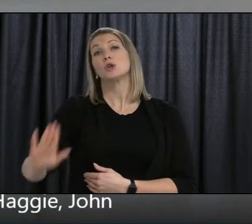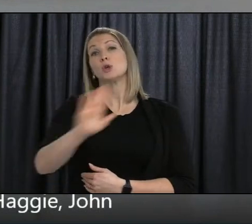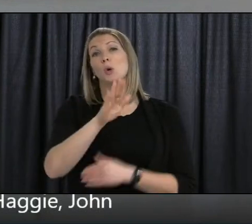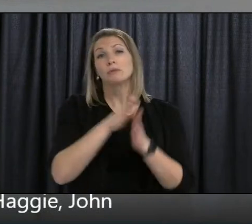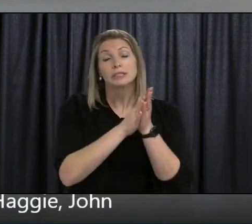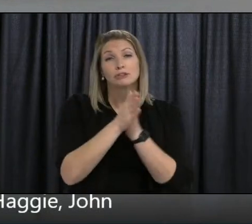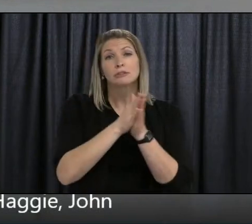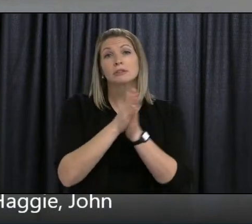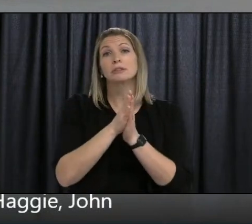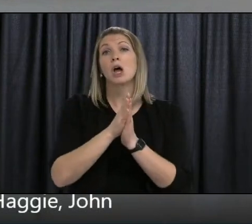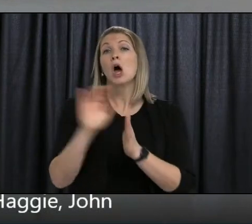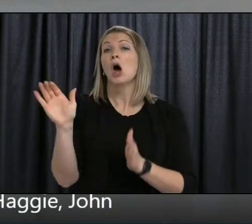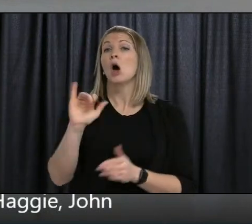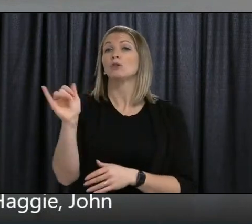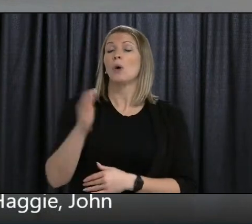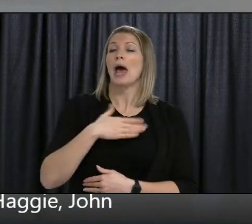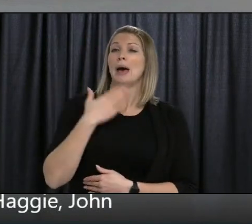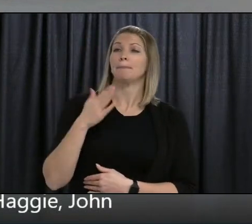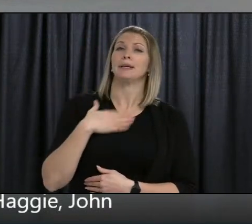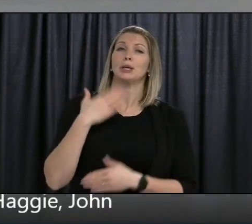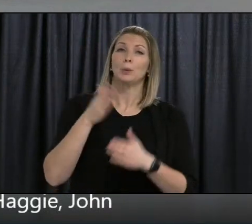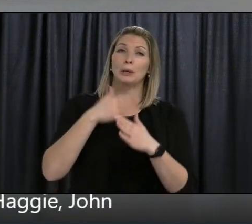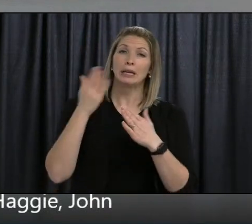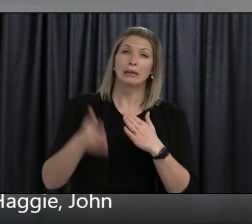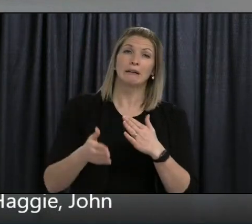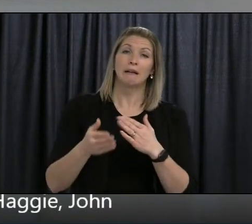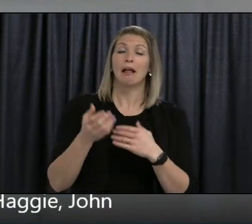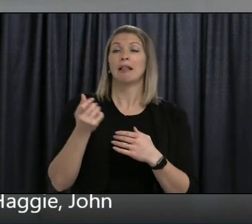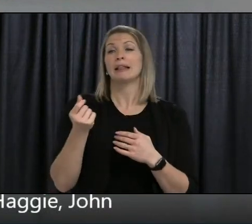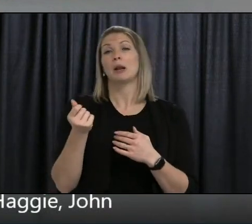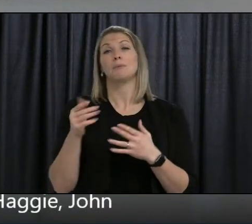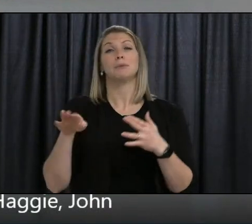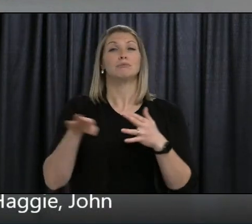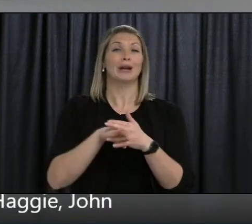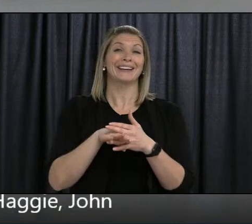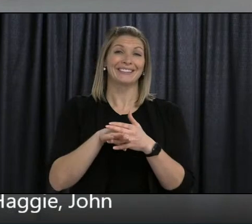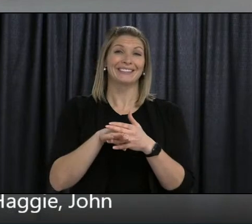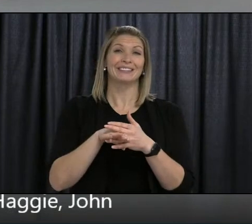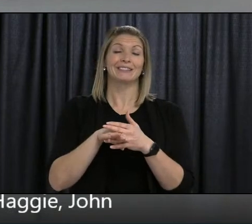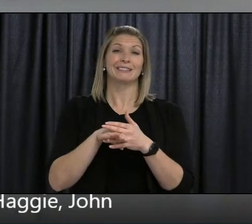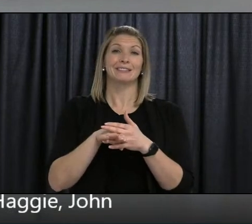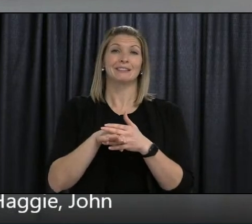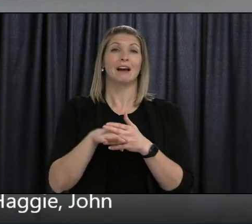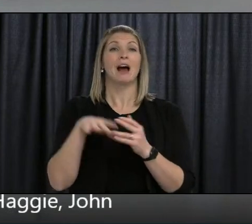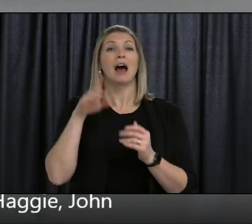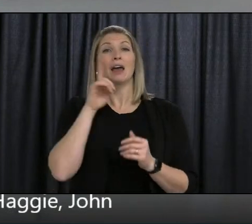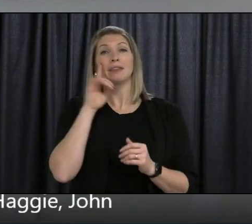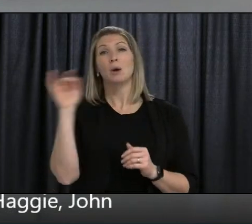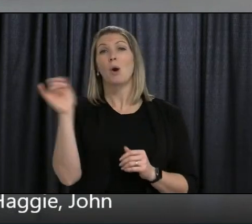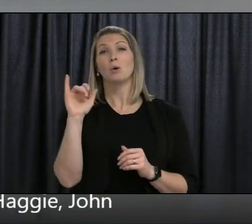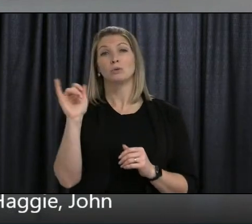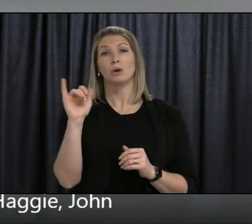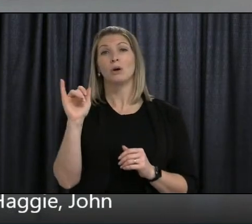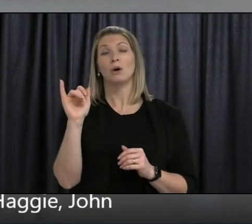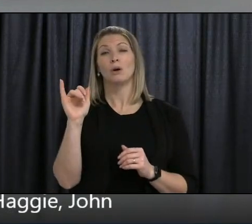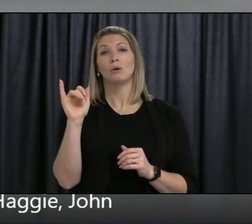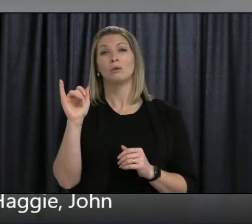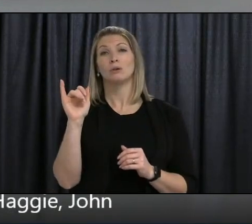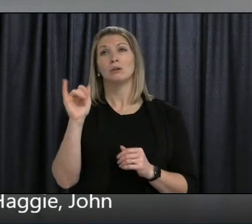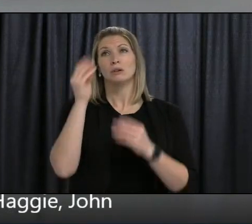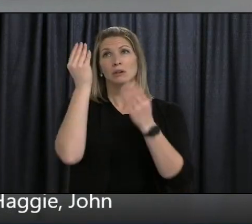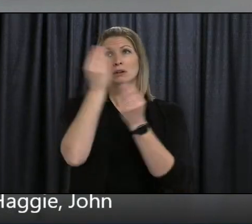to wish everyone a happy weekend and a bit of a break. I think it's also worthwhile pointing out to the